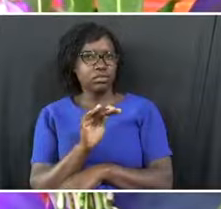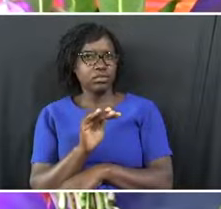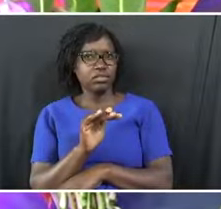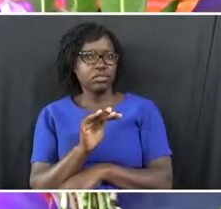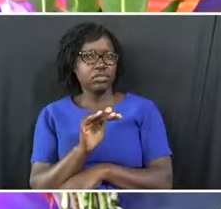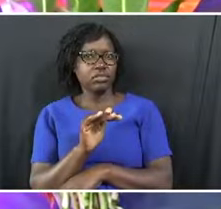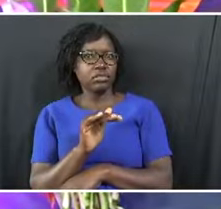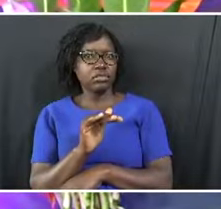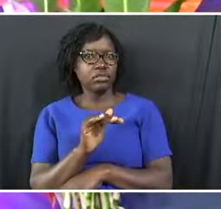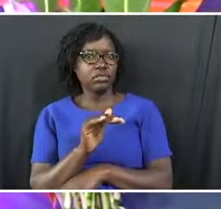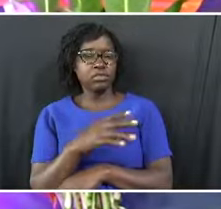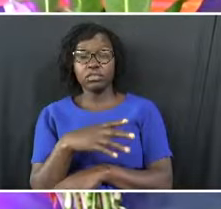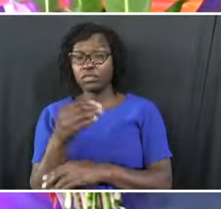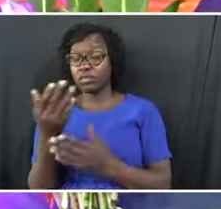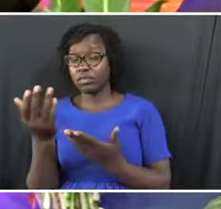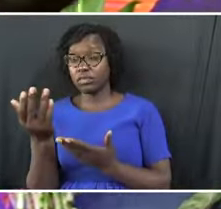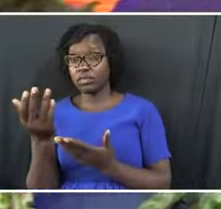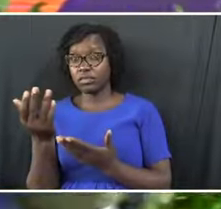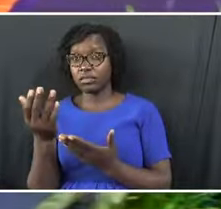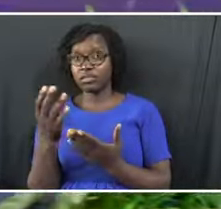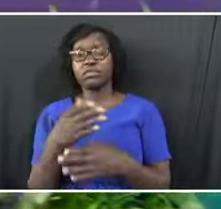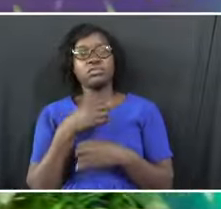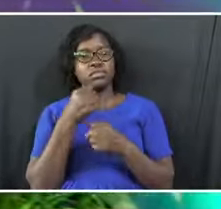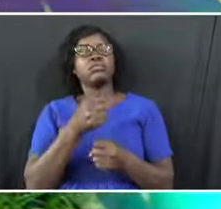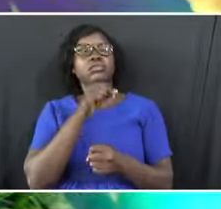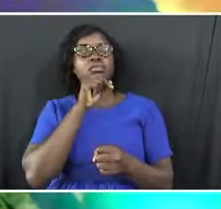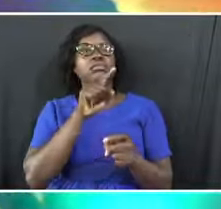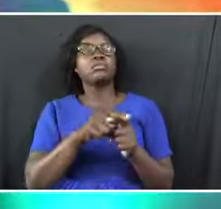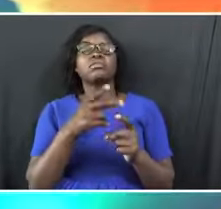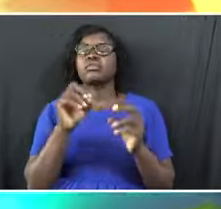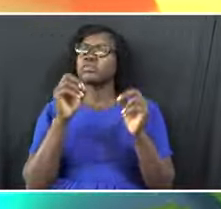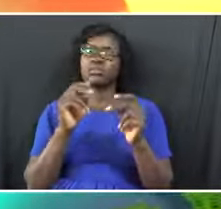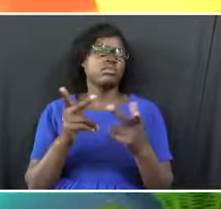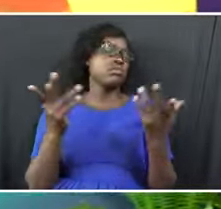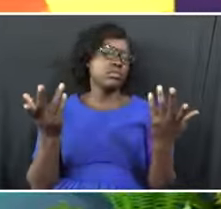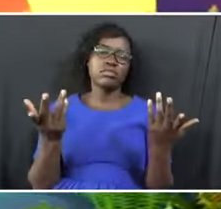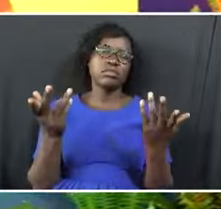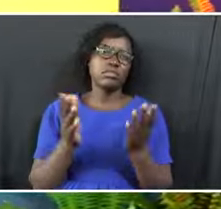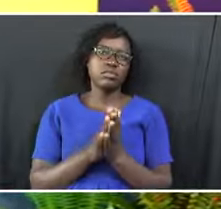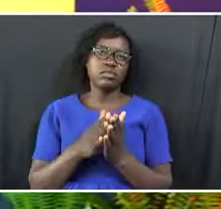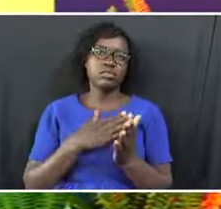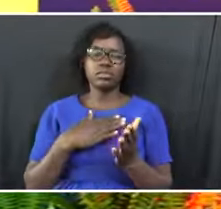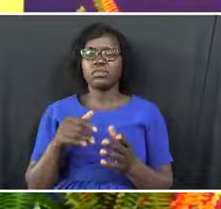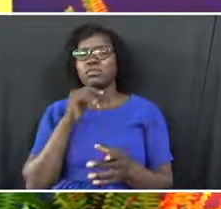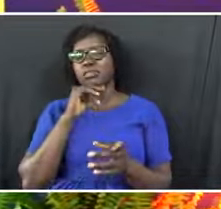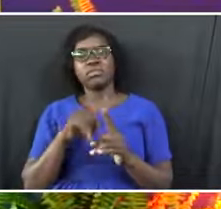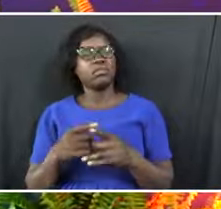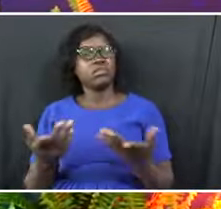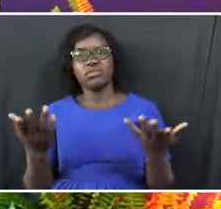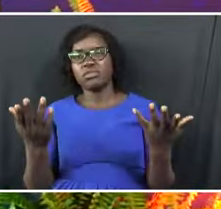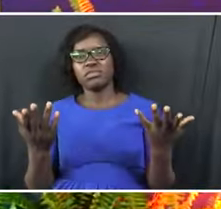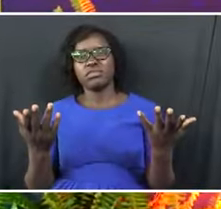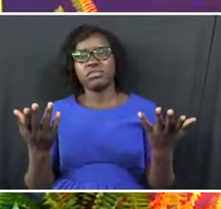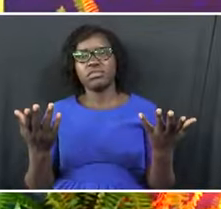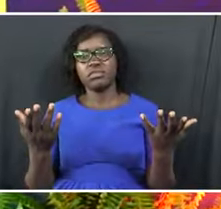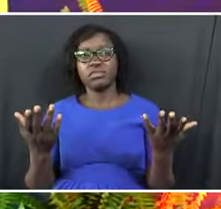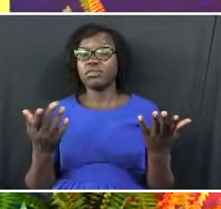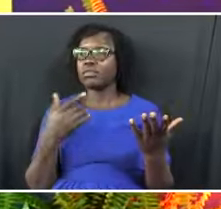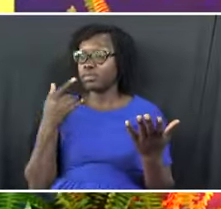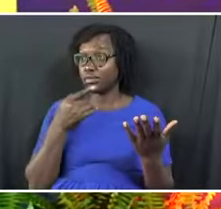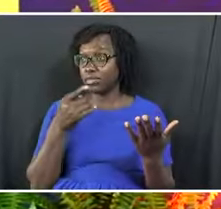was requested by Cain to go out there, he trusted him. And he said, you know, this is my brother. But let me just tell you